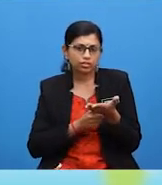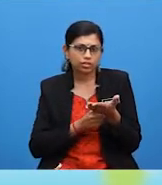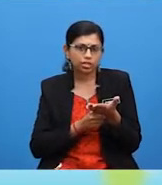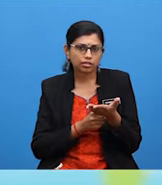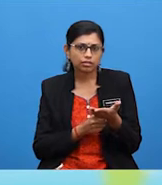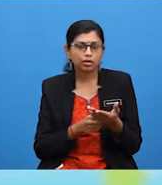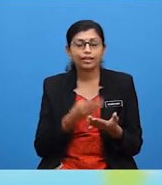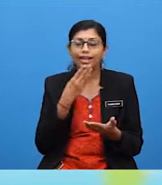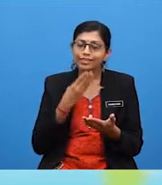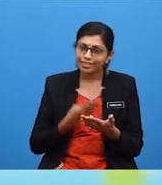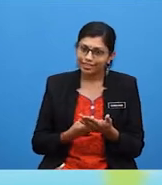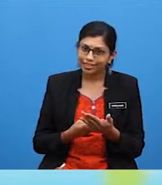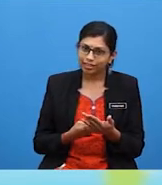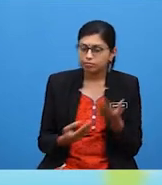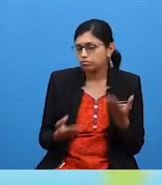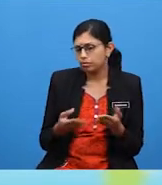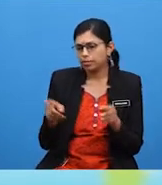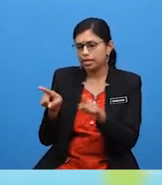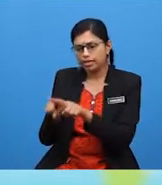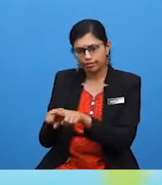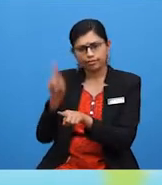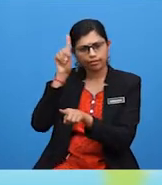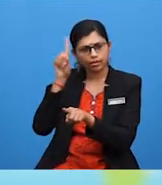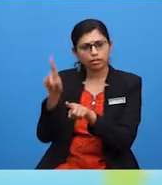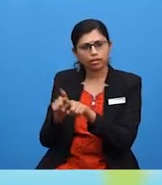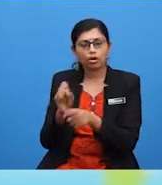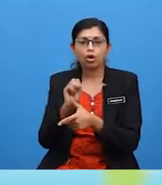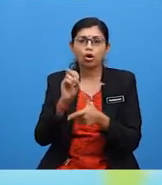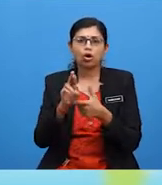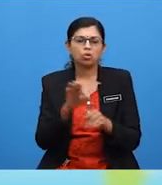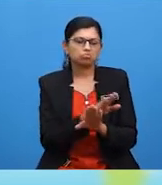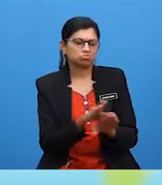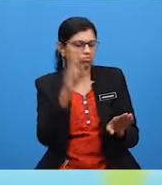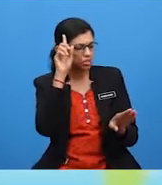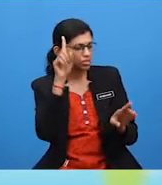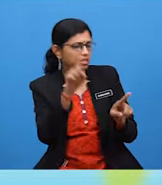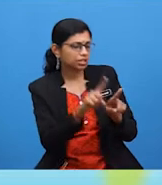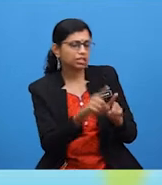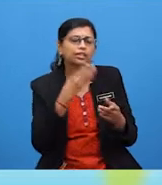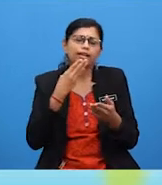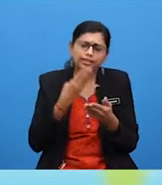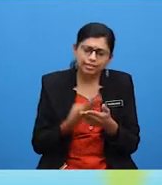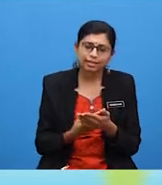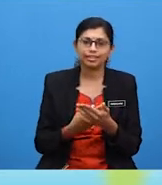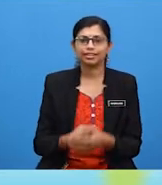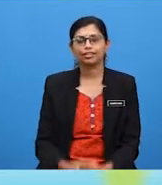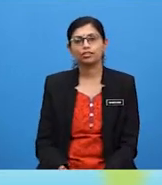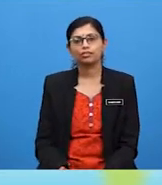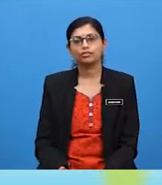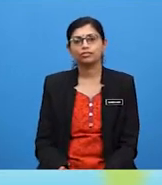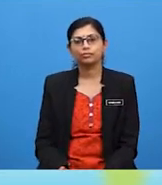by agreeing or disagreeing in a polite manner so that you can reach